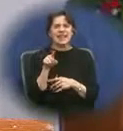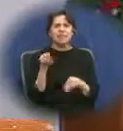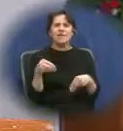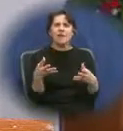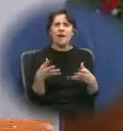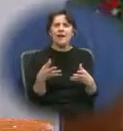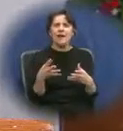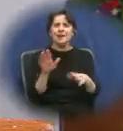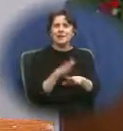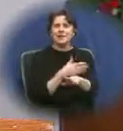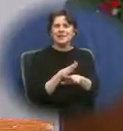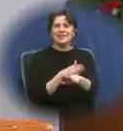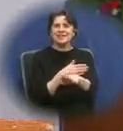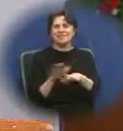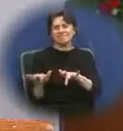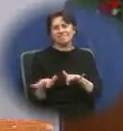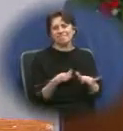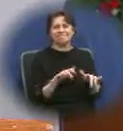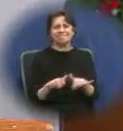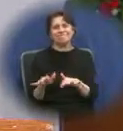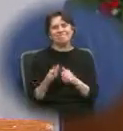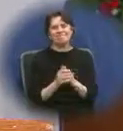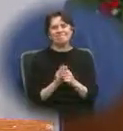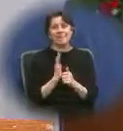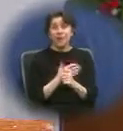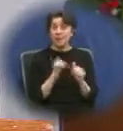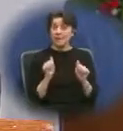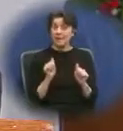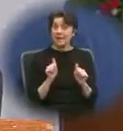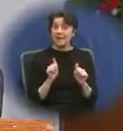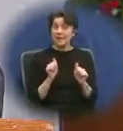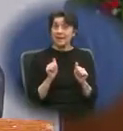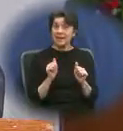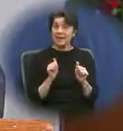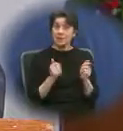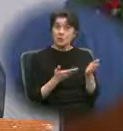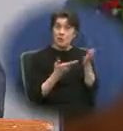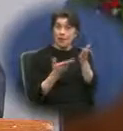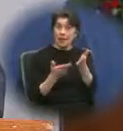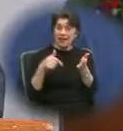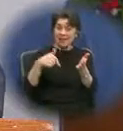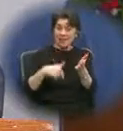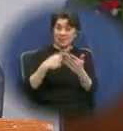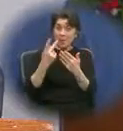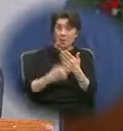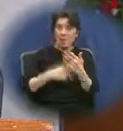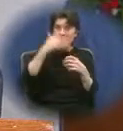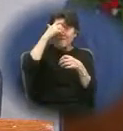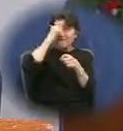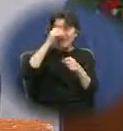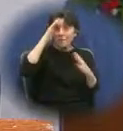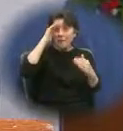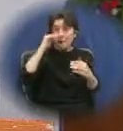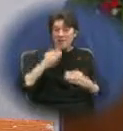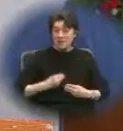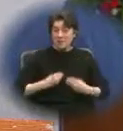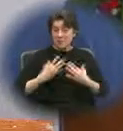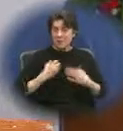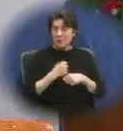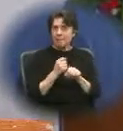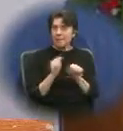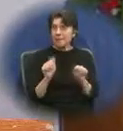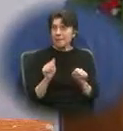the ministry of music. Our ability to bring this program of faith, hope, and inspiration is made